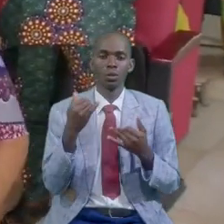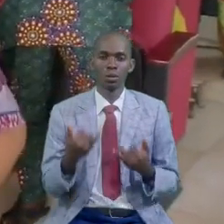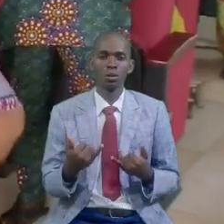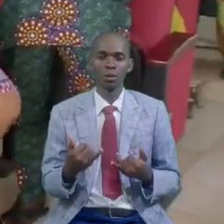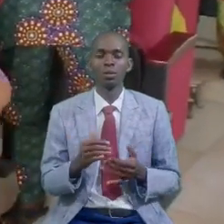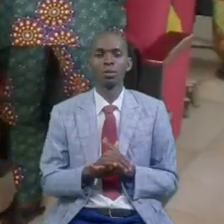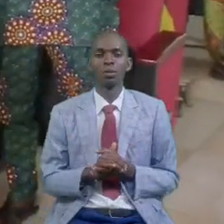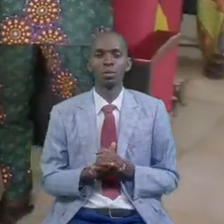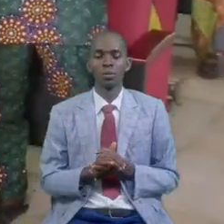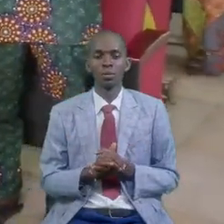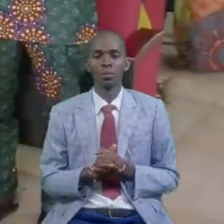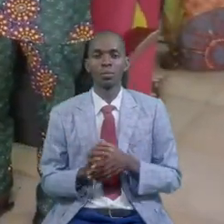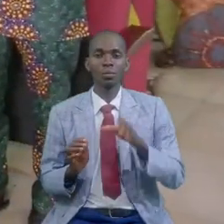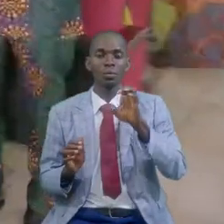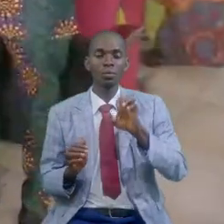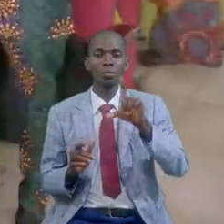Elisha